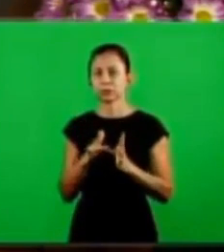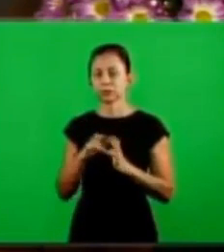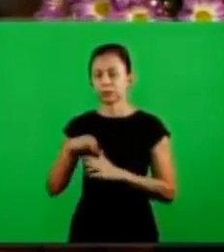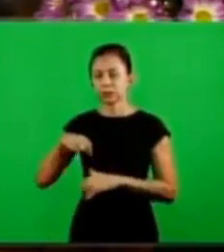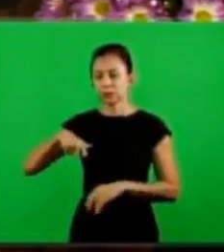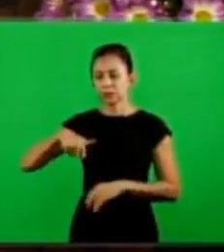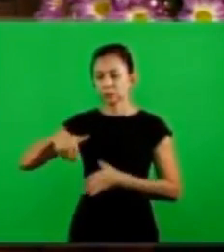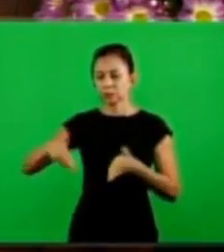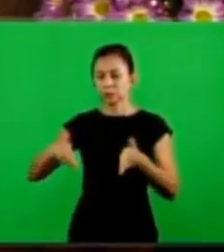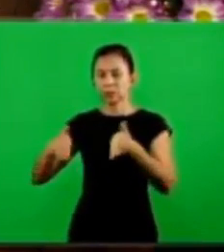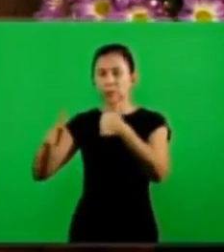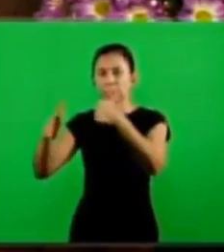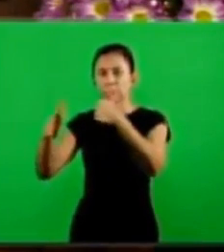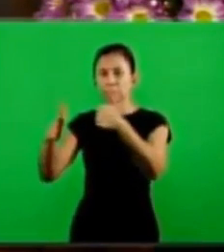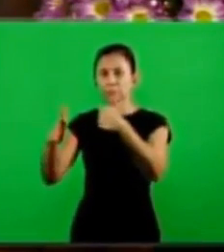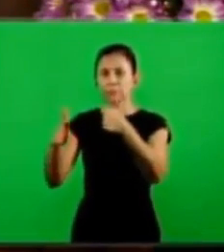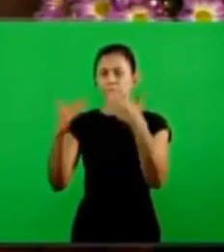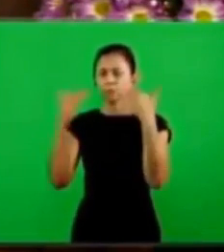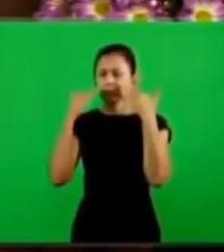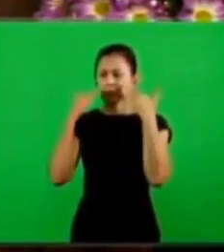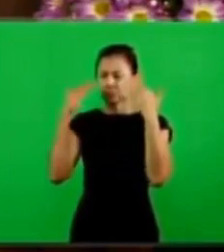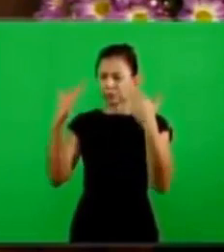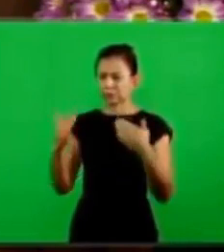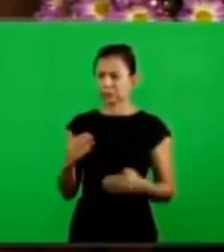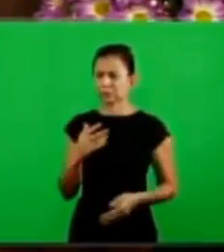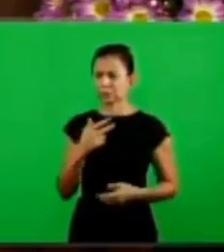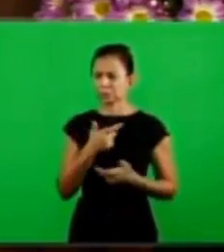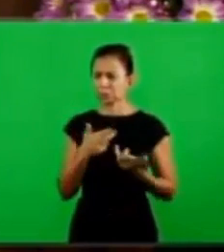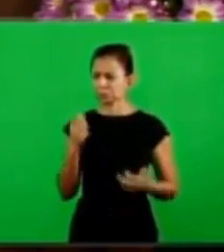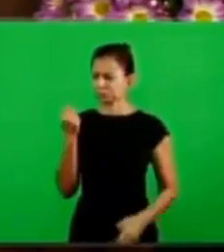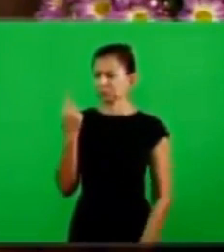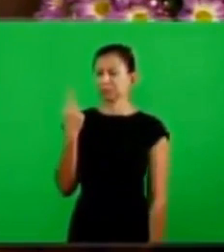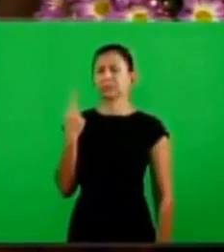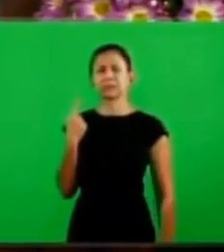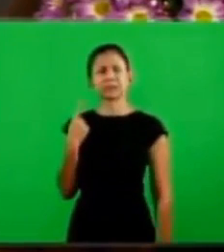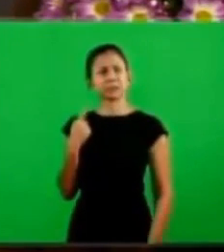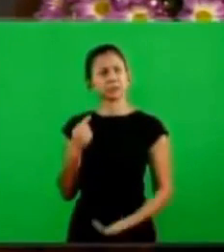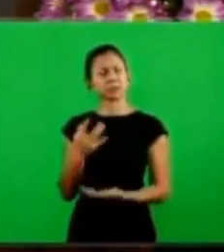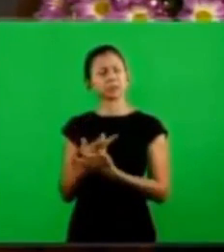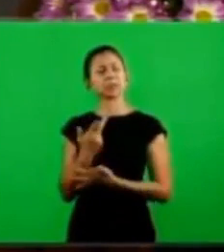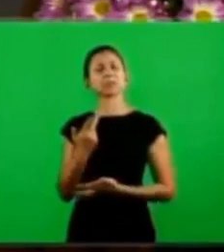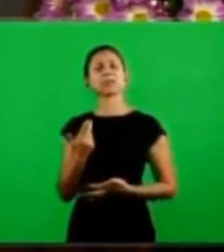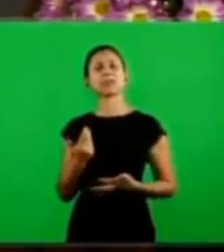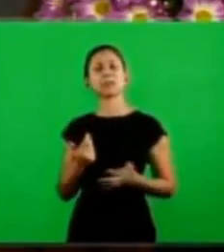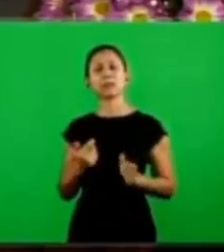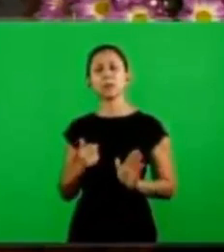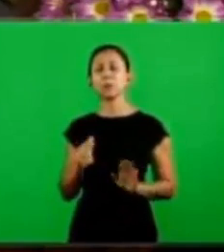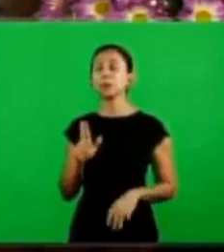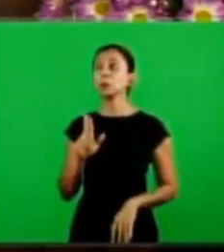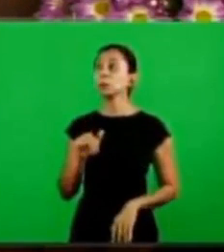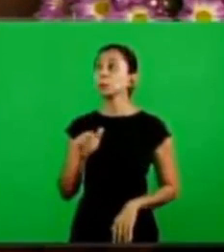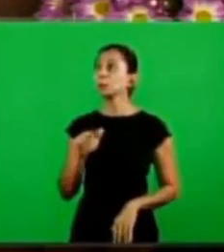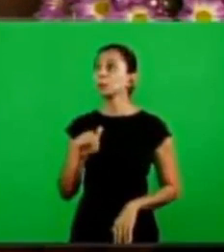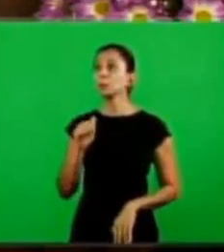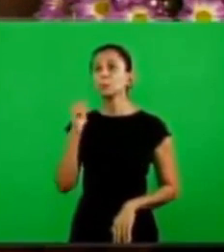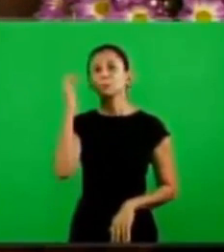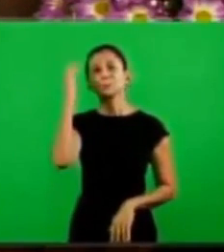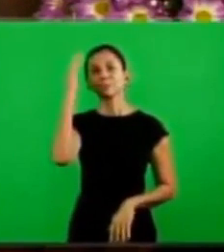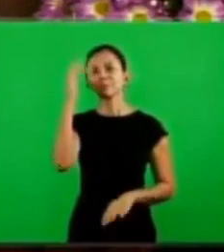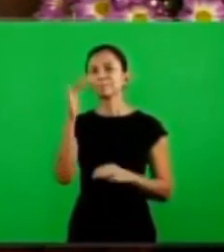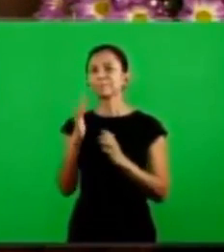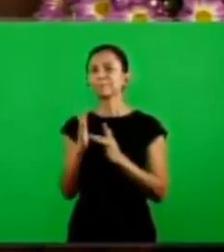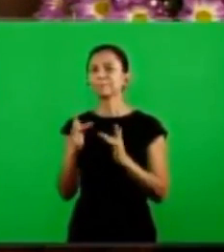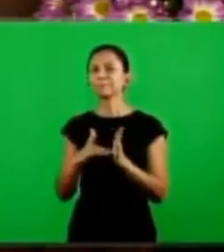So Jesus presented himself, but not totally. So they felt something, but they